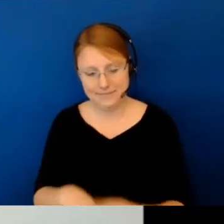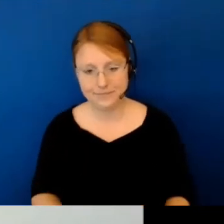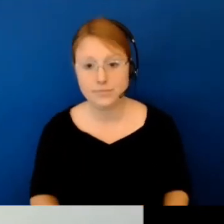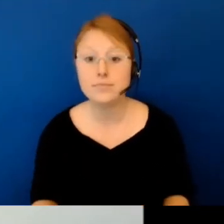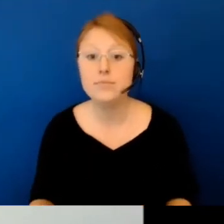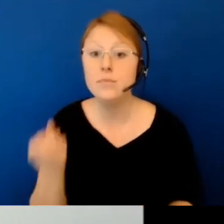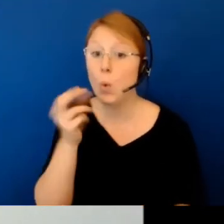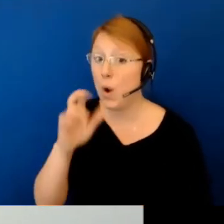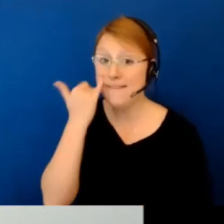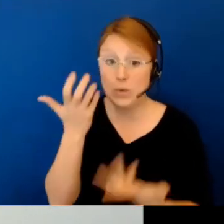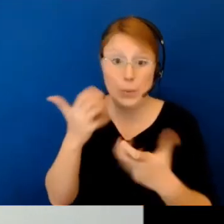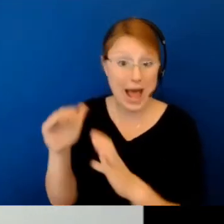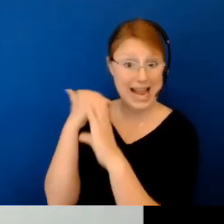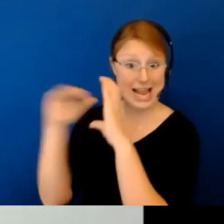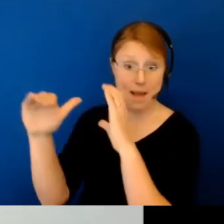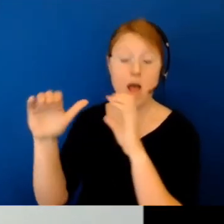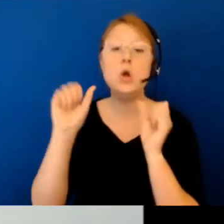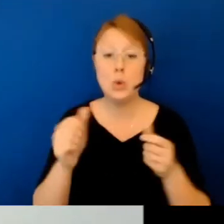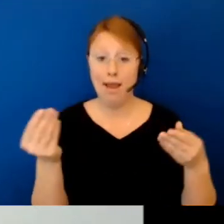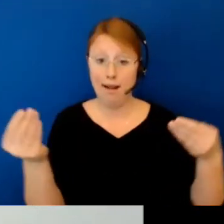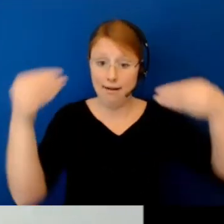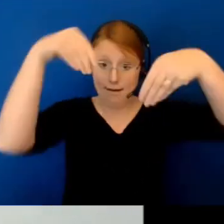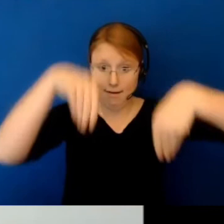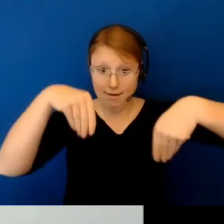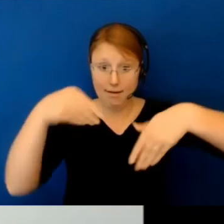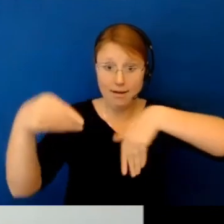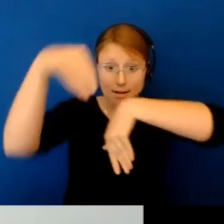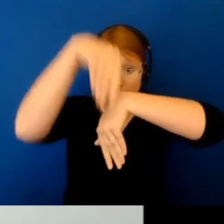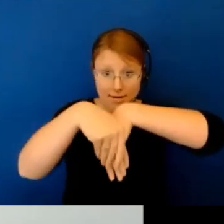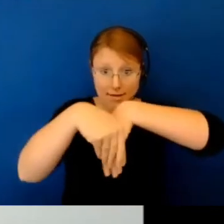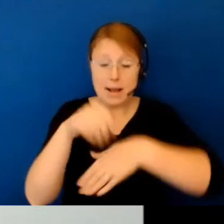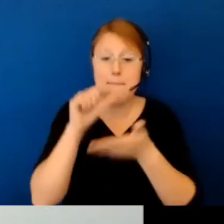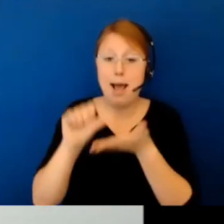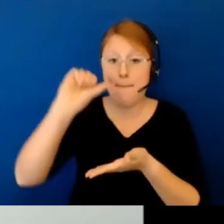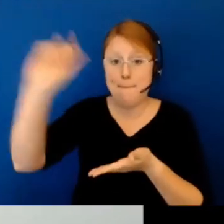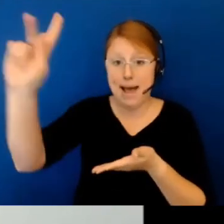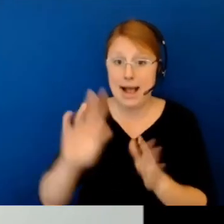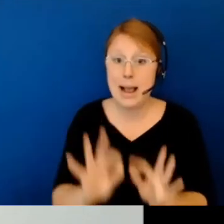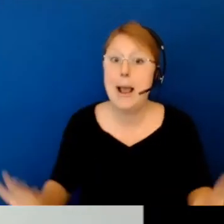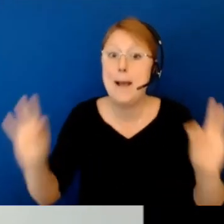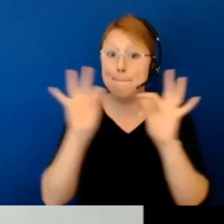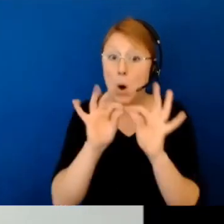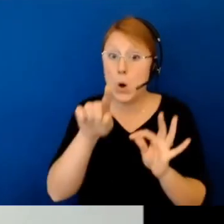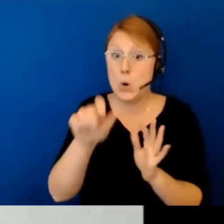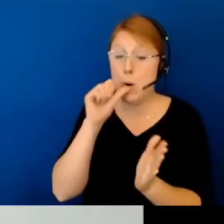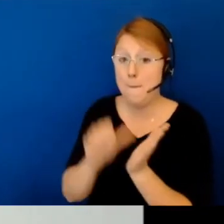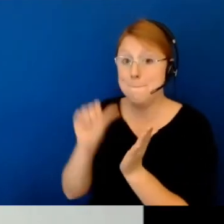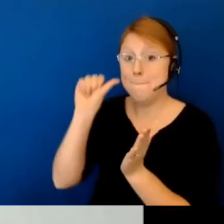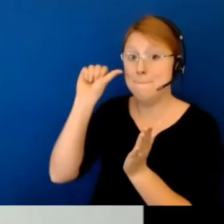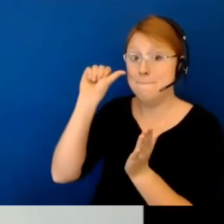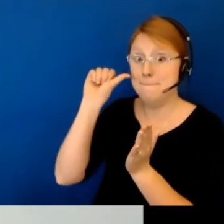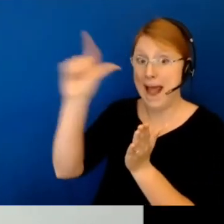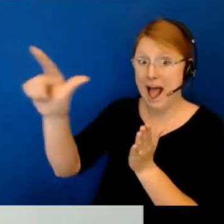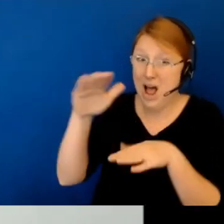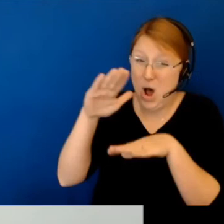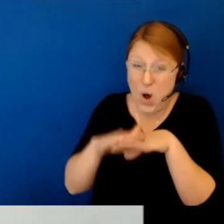your local election officials no later than 5 p.m. on November 6th. So therefore, it's important to get the envelopes